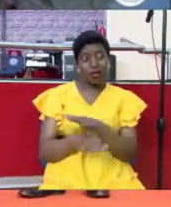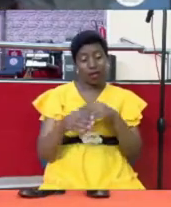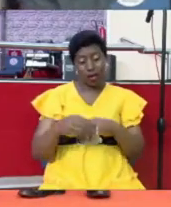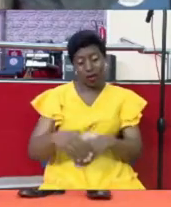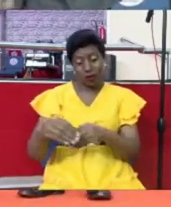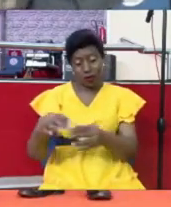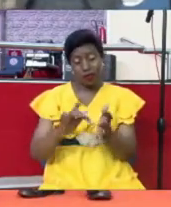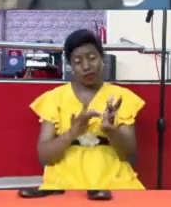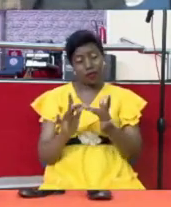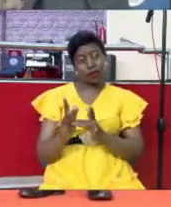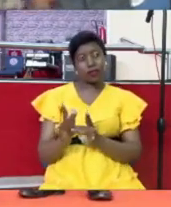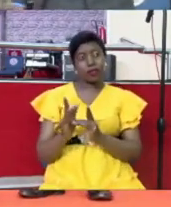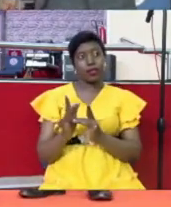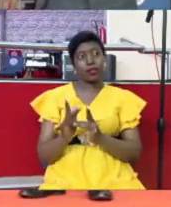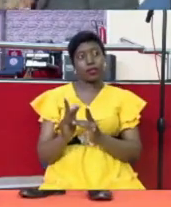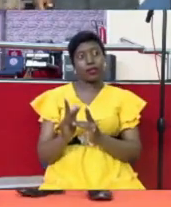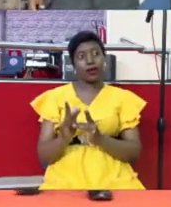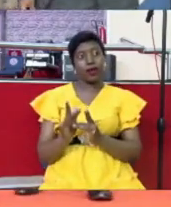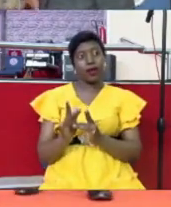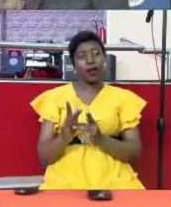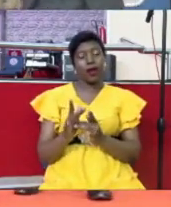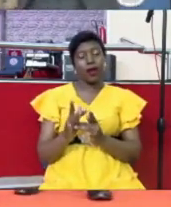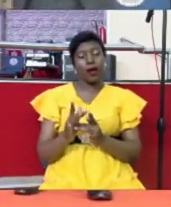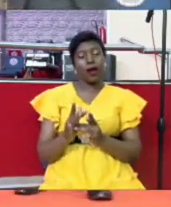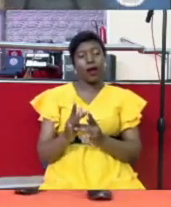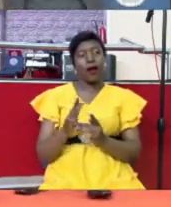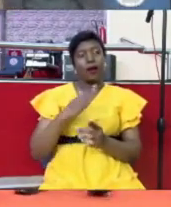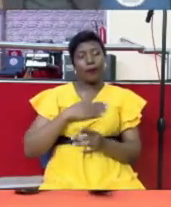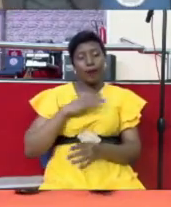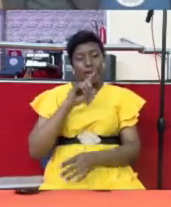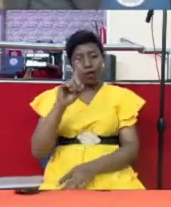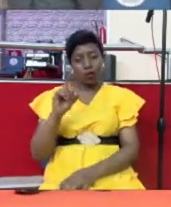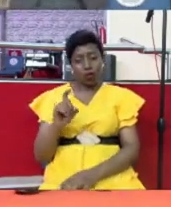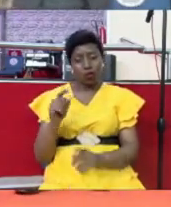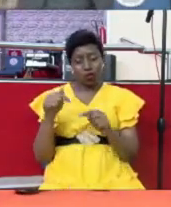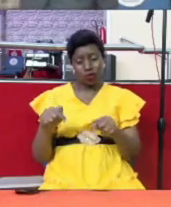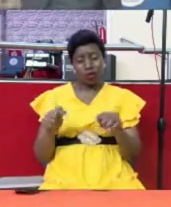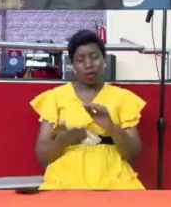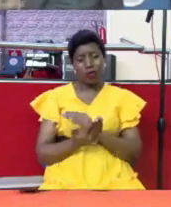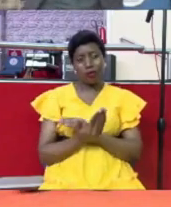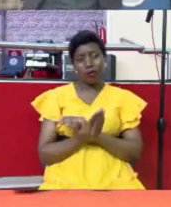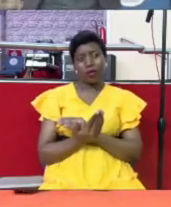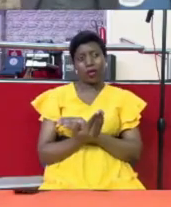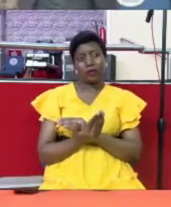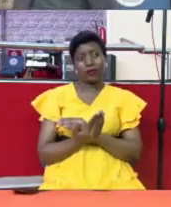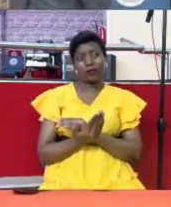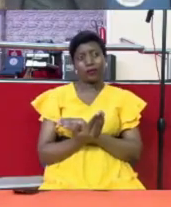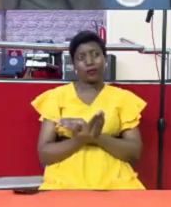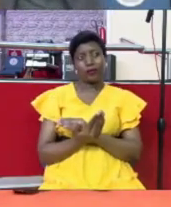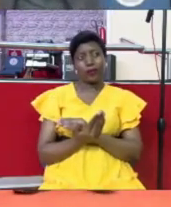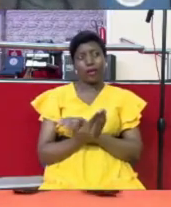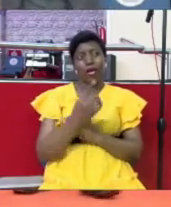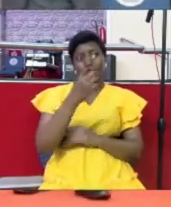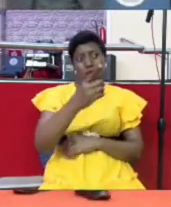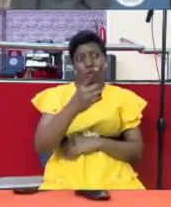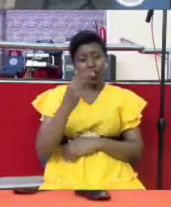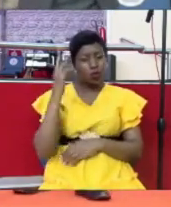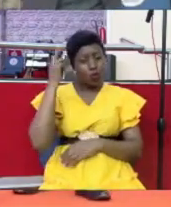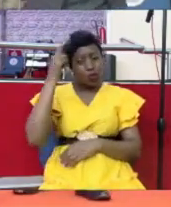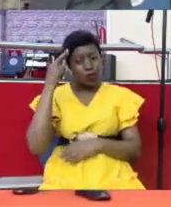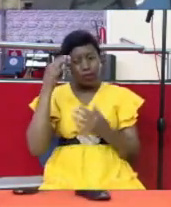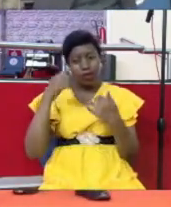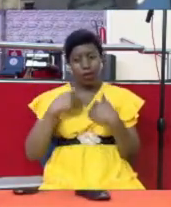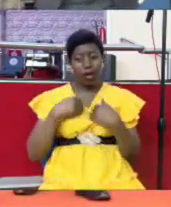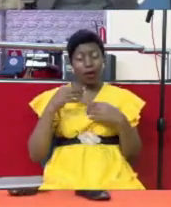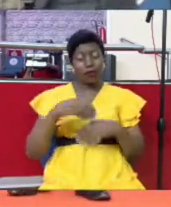everything. My question this morning, saints, do you have a cause of following Jesus?